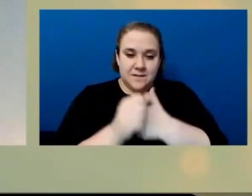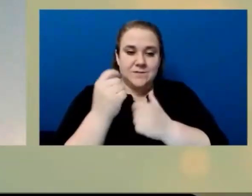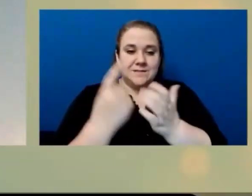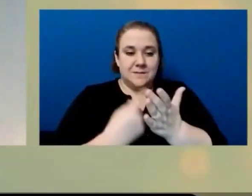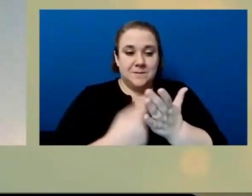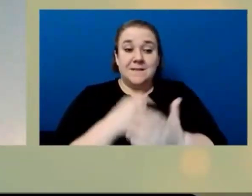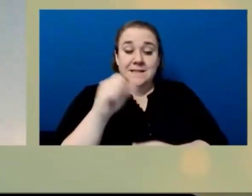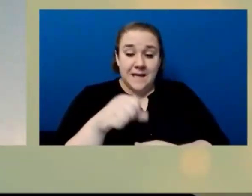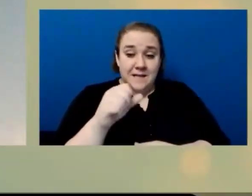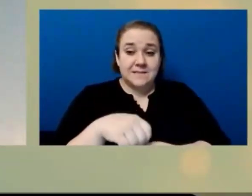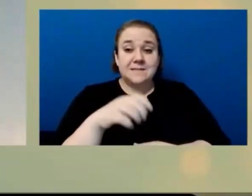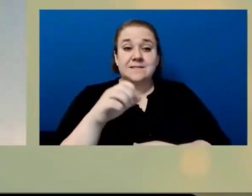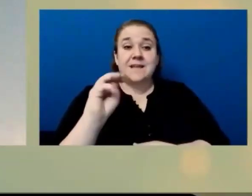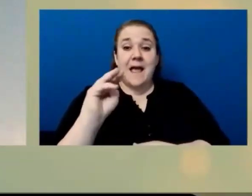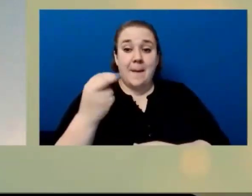You must stay.